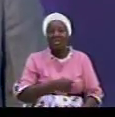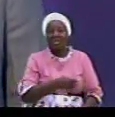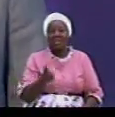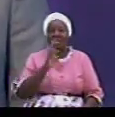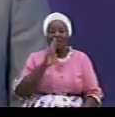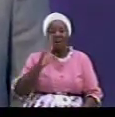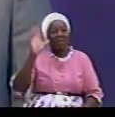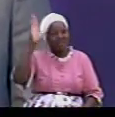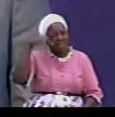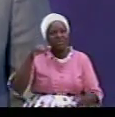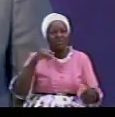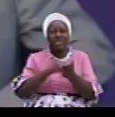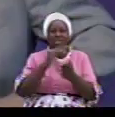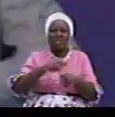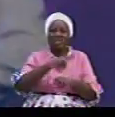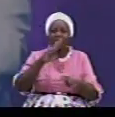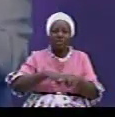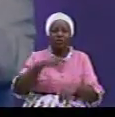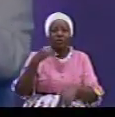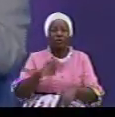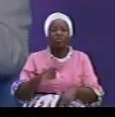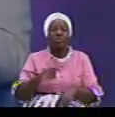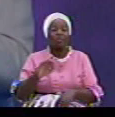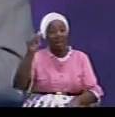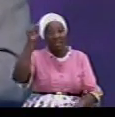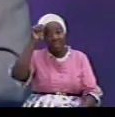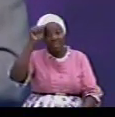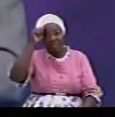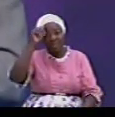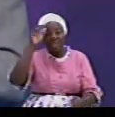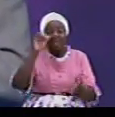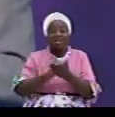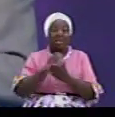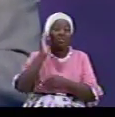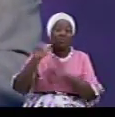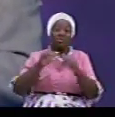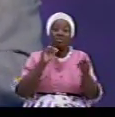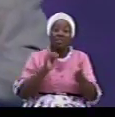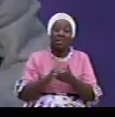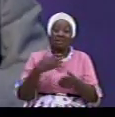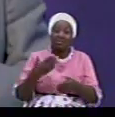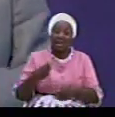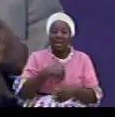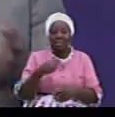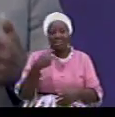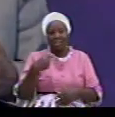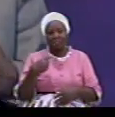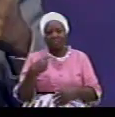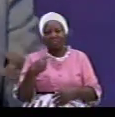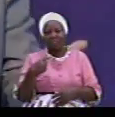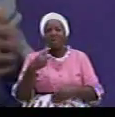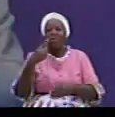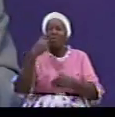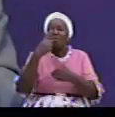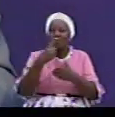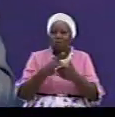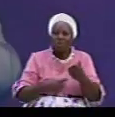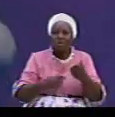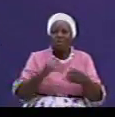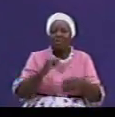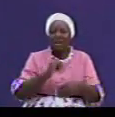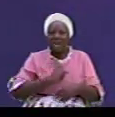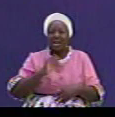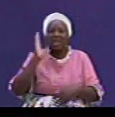Adam that will do that thing and say, what I will